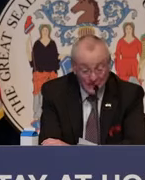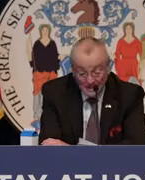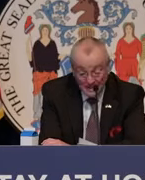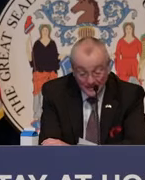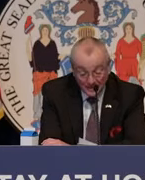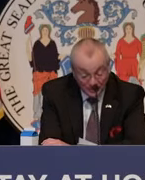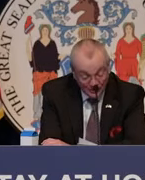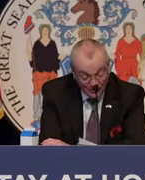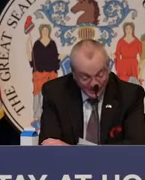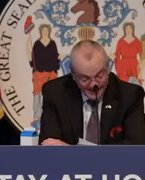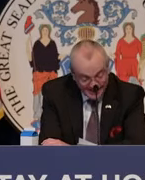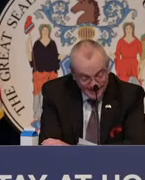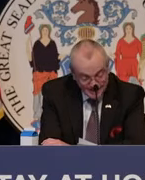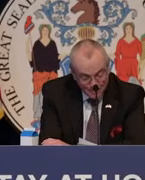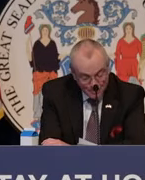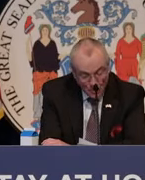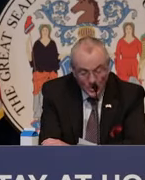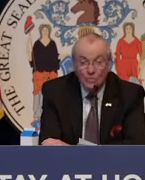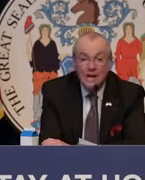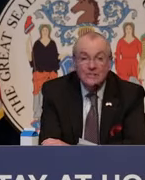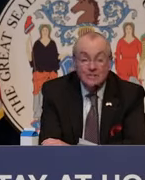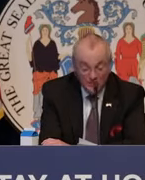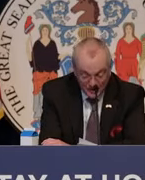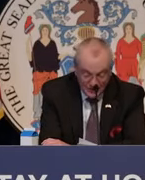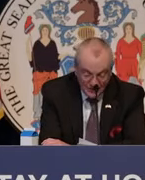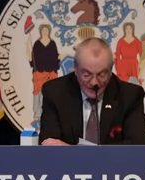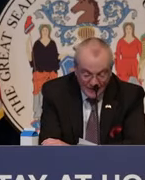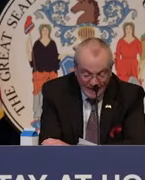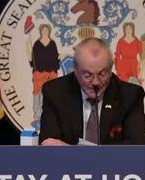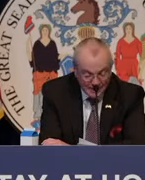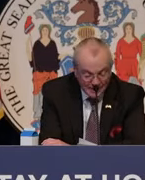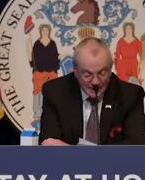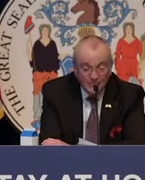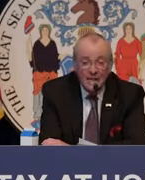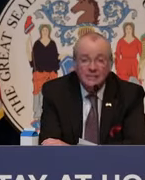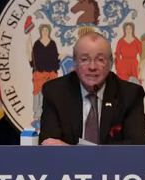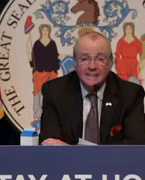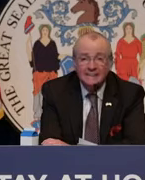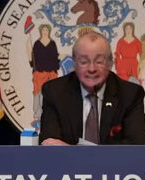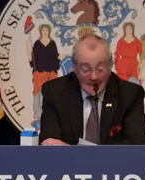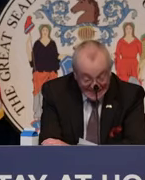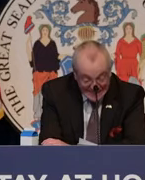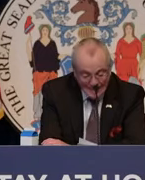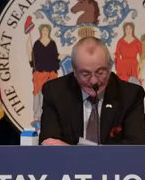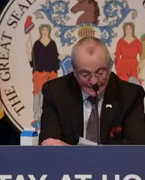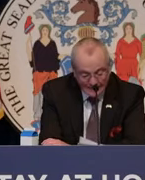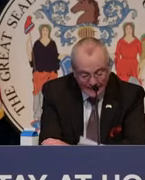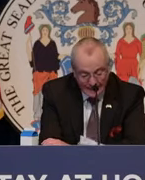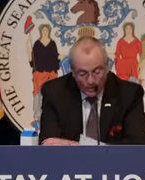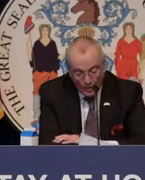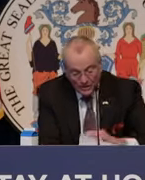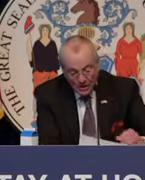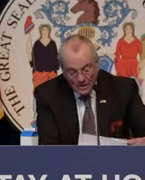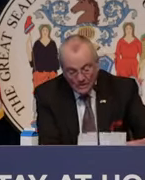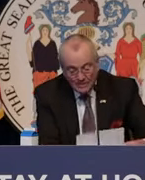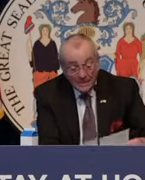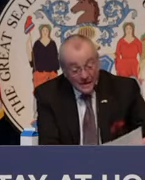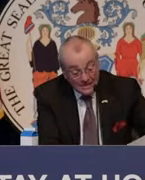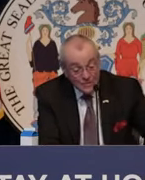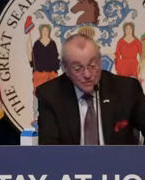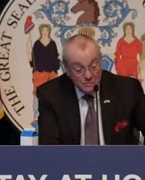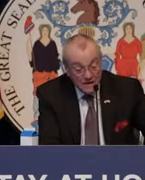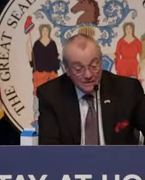pulled off Felicissimo. Born and raised in the Philippines, he came to the United States in 1986 and worked hard to